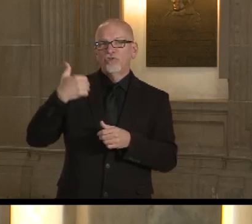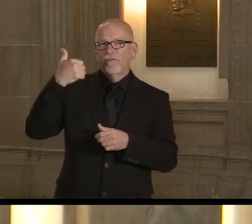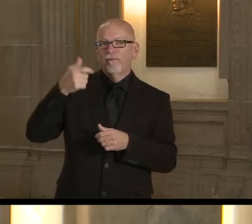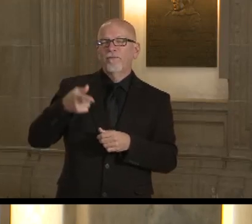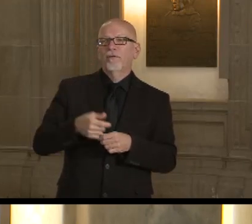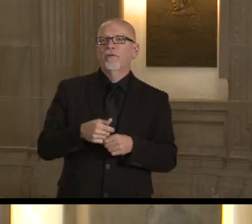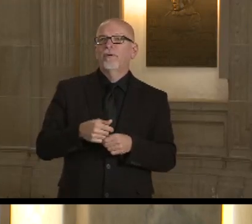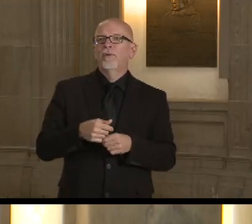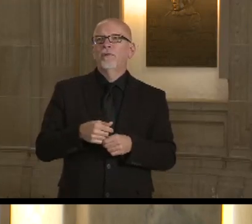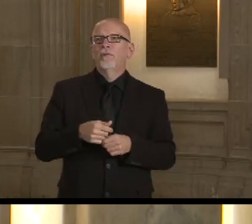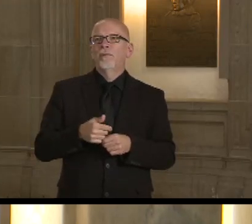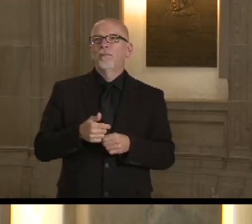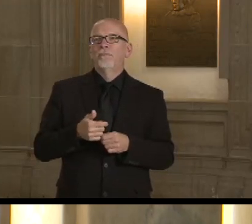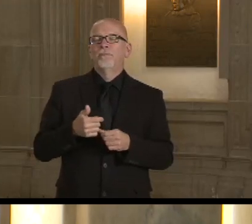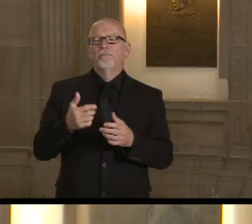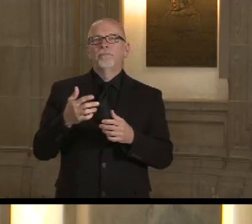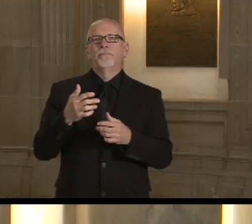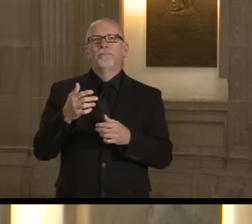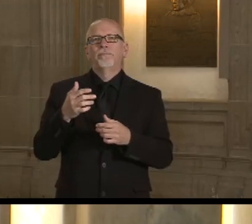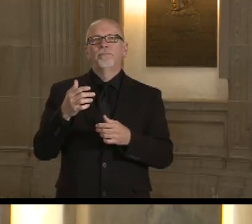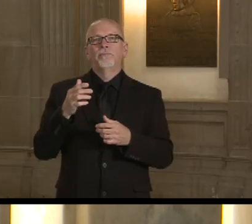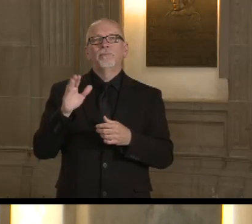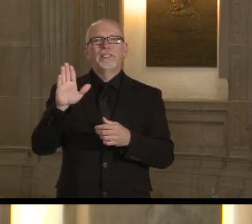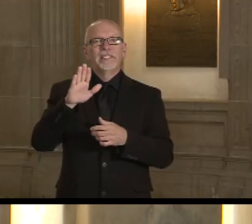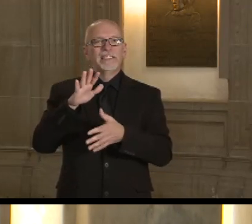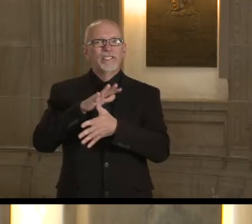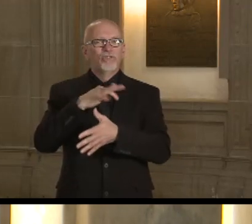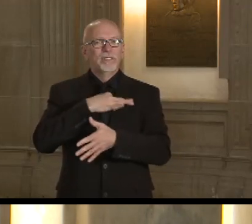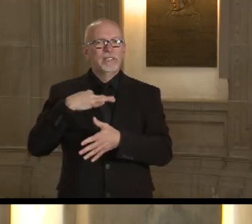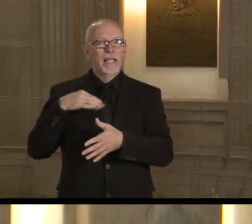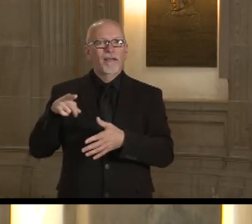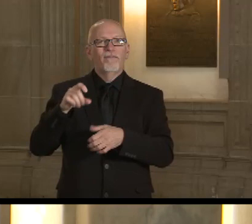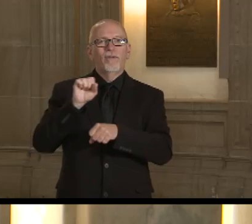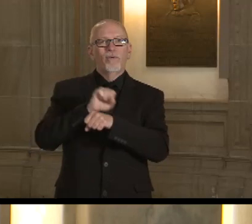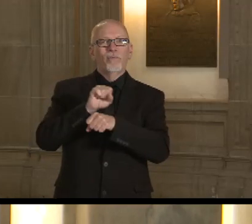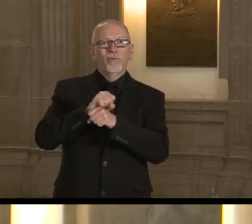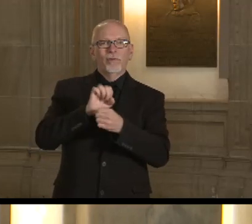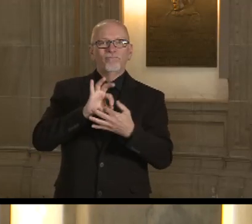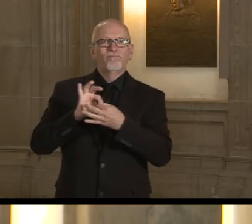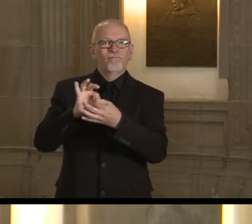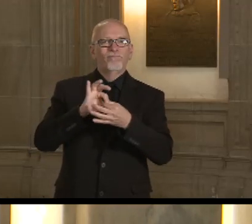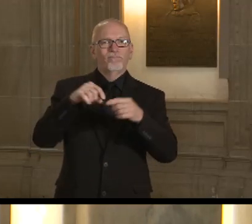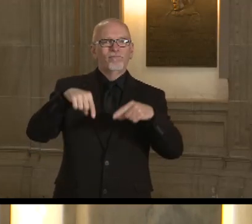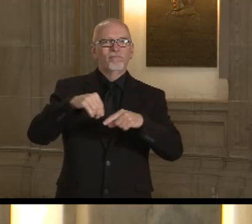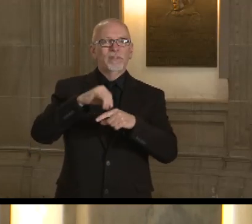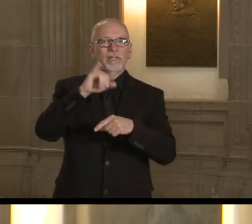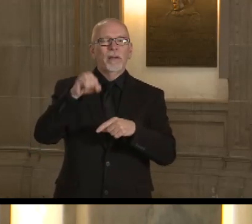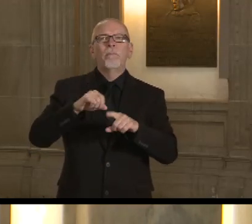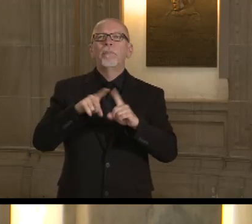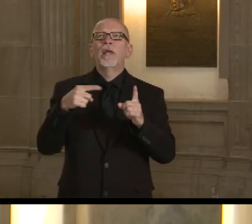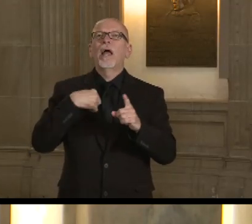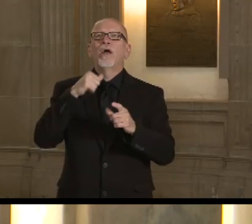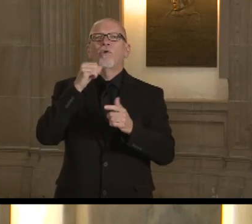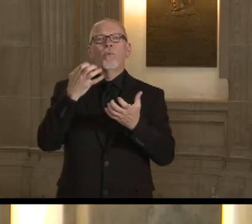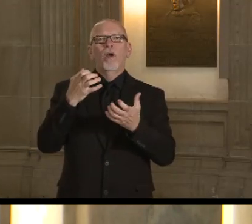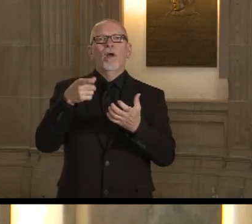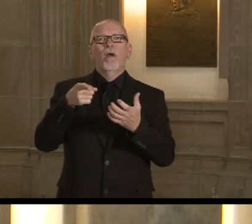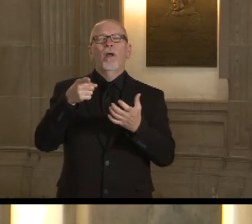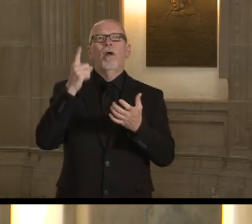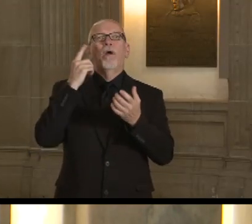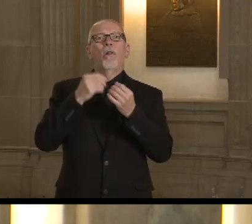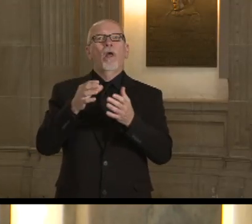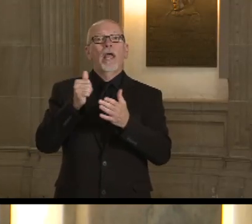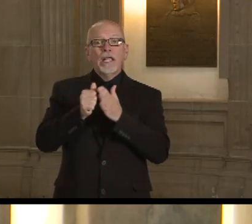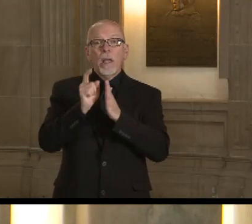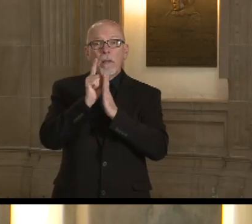and his senior staff, were hand in glove here in Indianapolis. But I don't want that lost, that minute